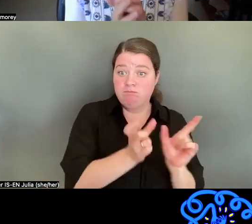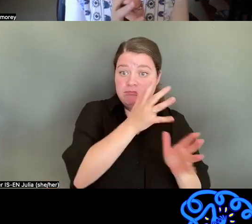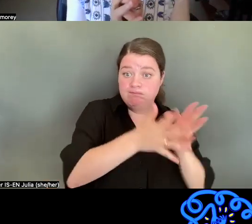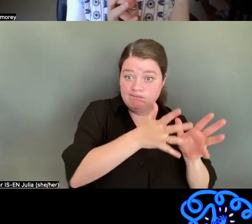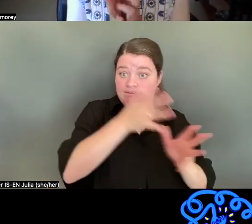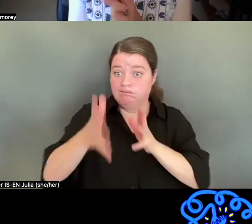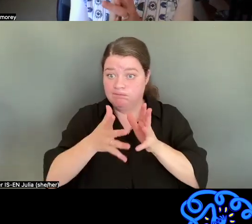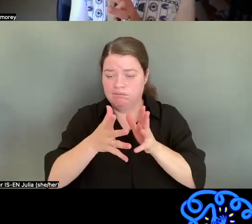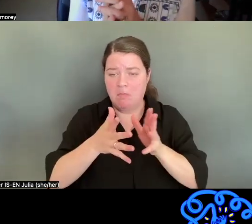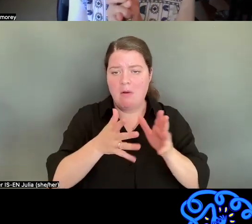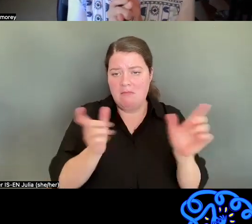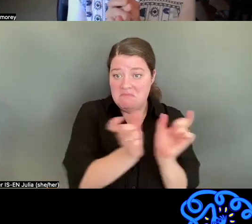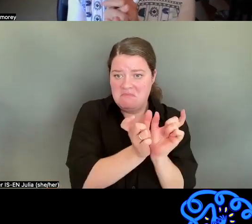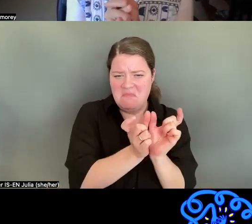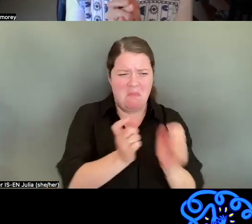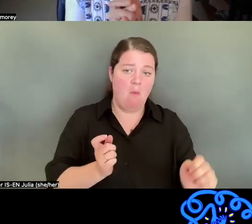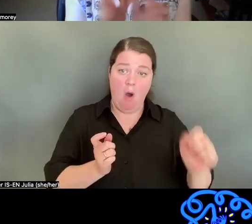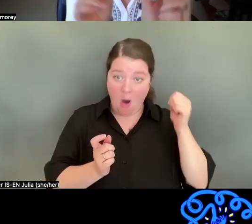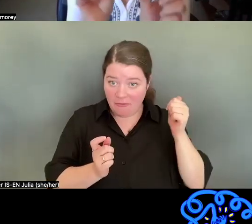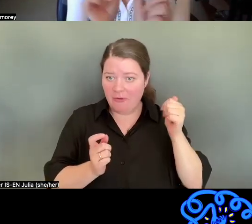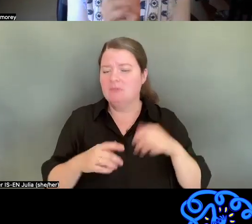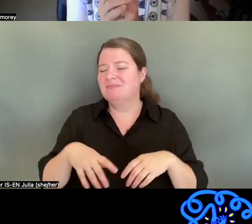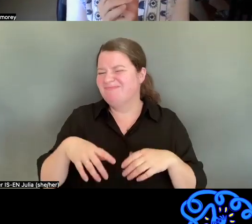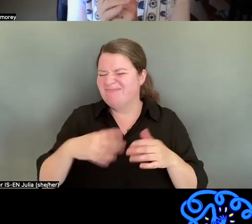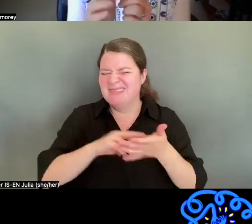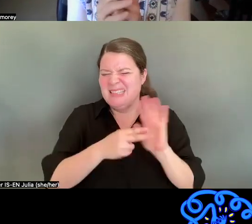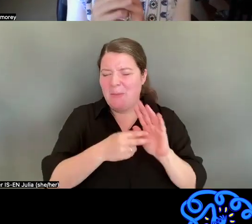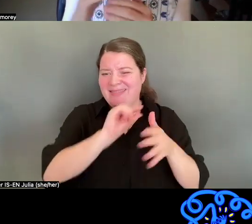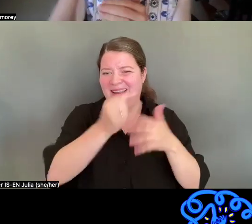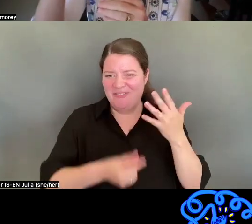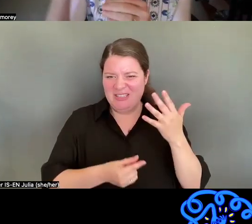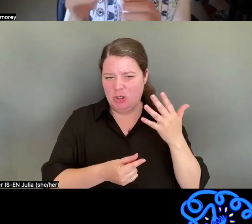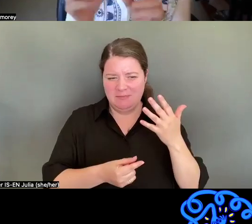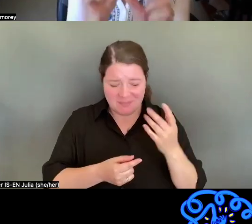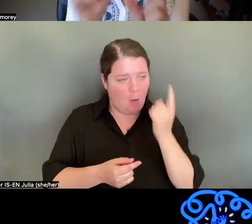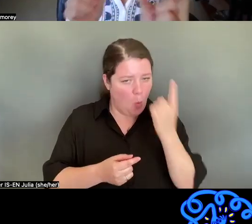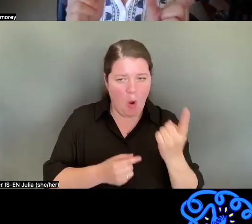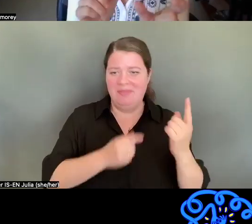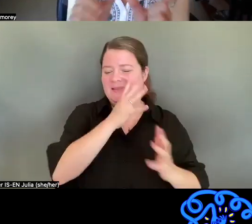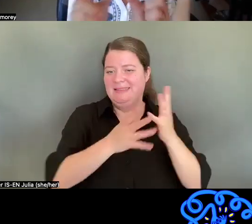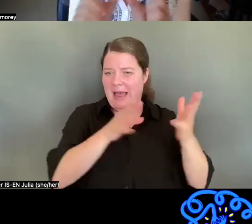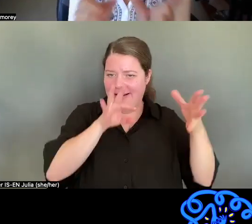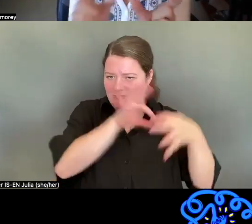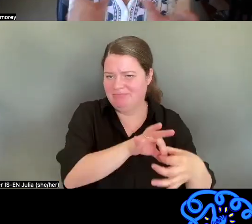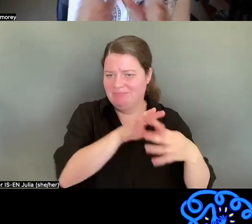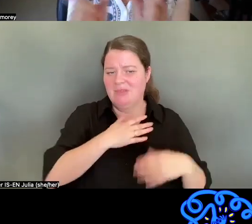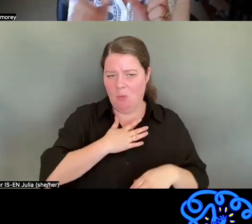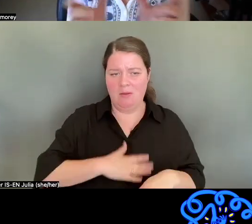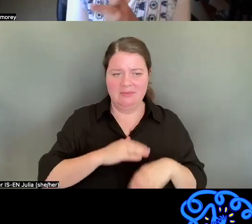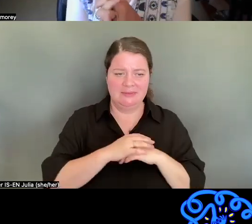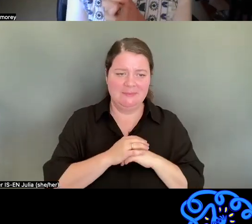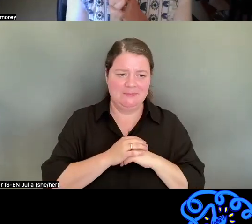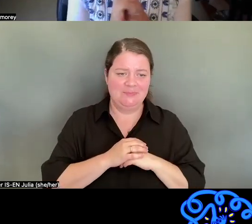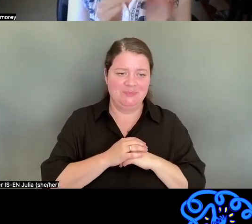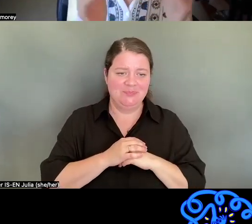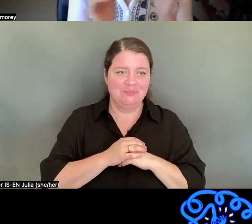include it because the semantic features are not are related to the entire compound, not to the parts where the iconicity might be in the